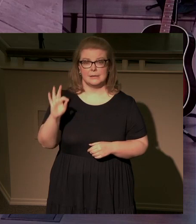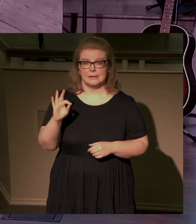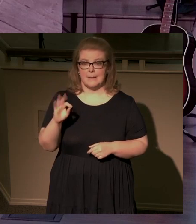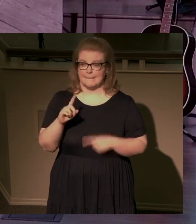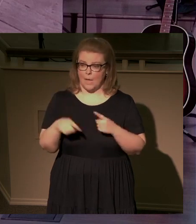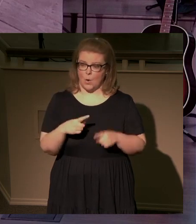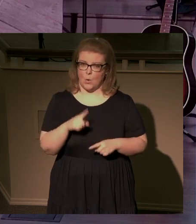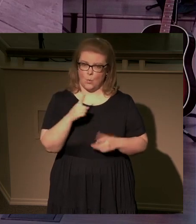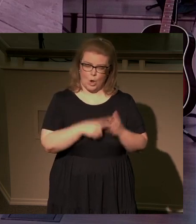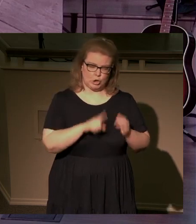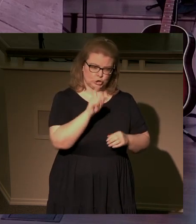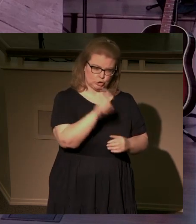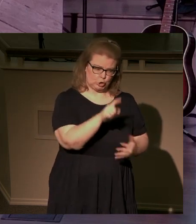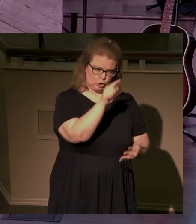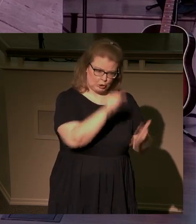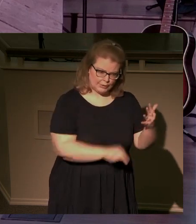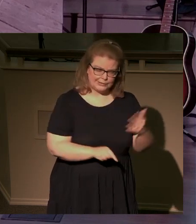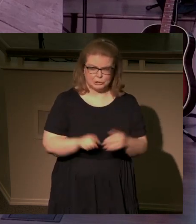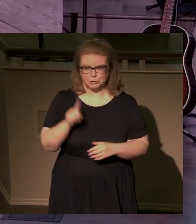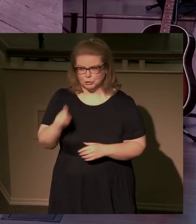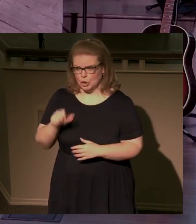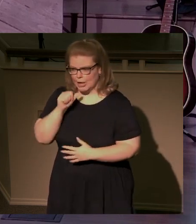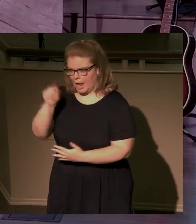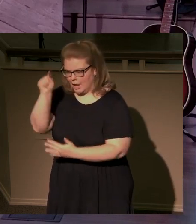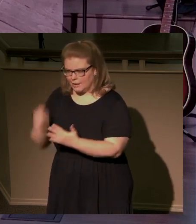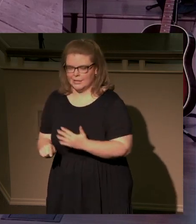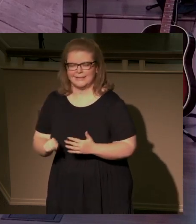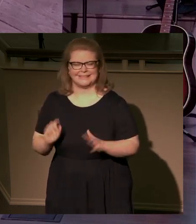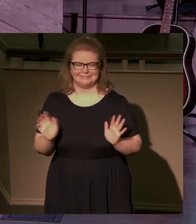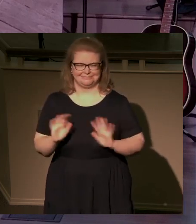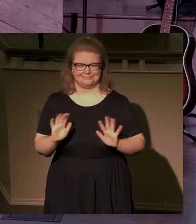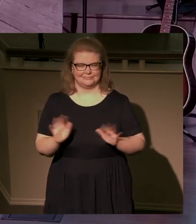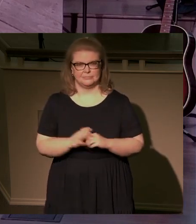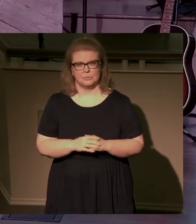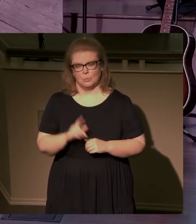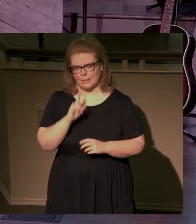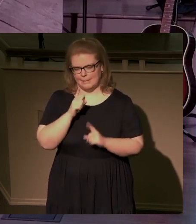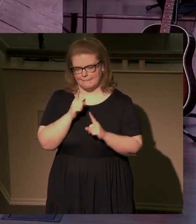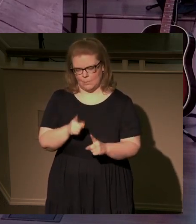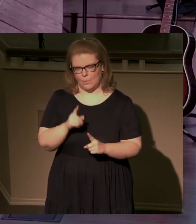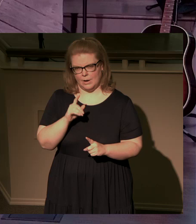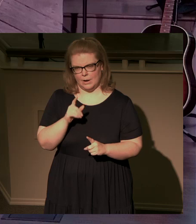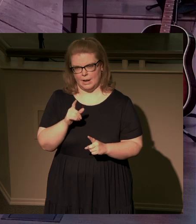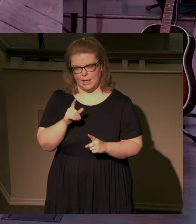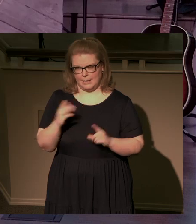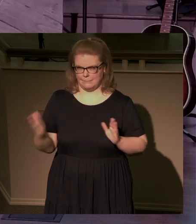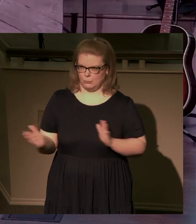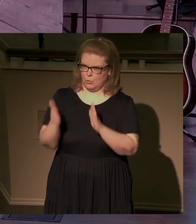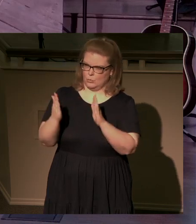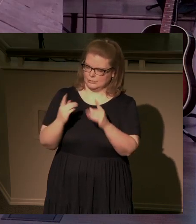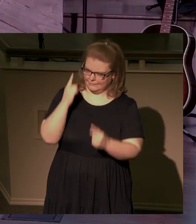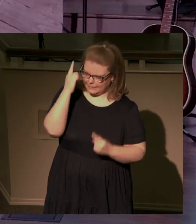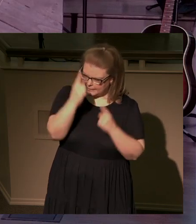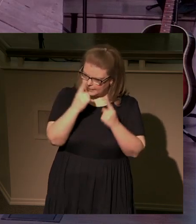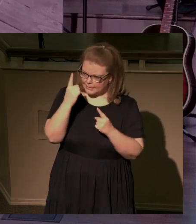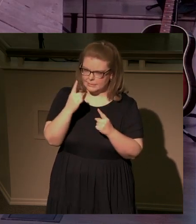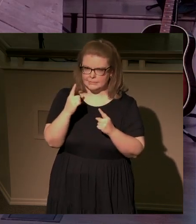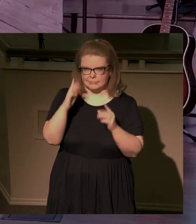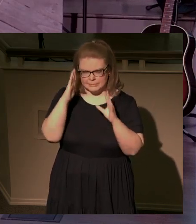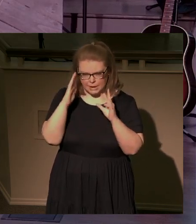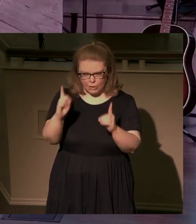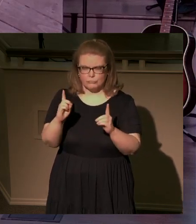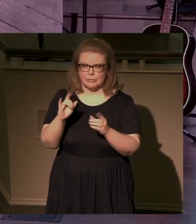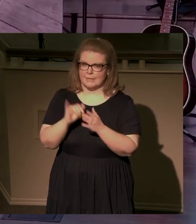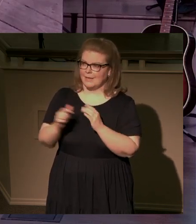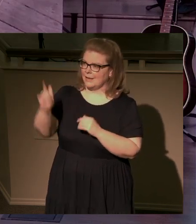don'ts of parenting. It's going to be about a doctrine that God has given to His people,